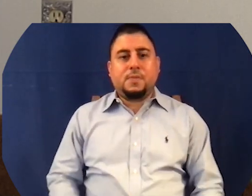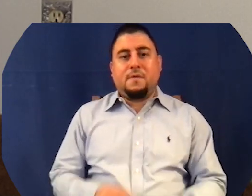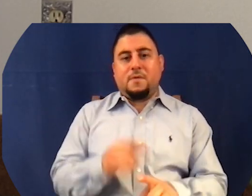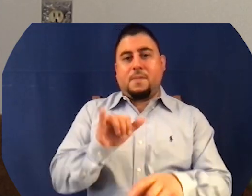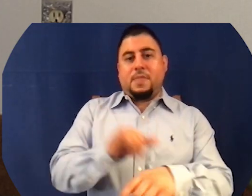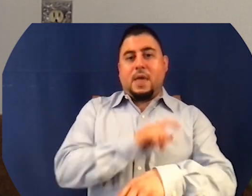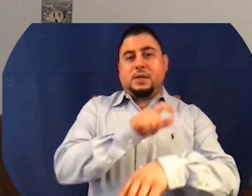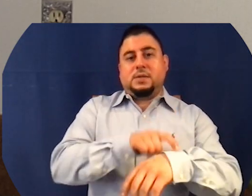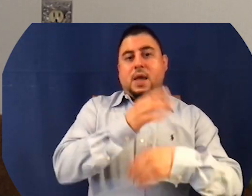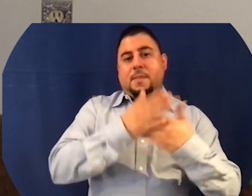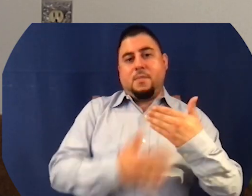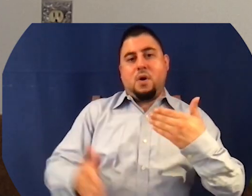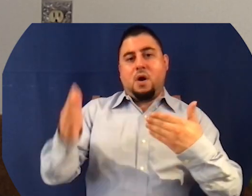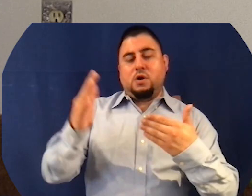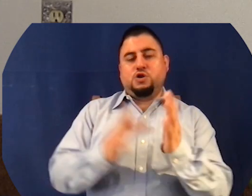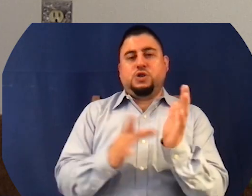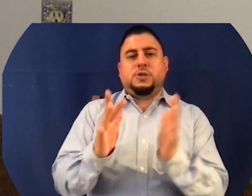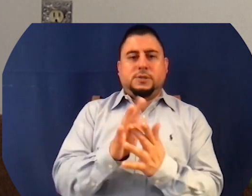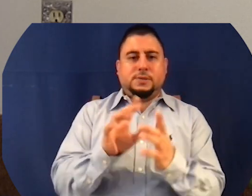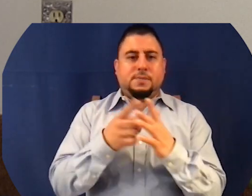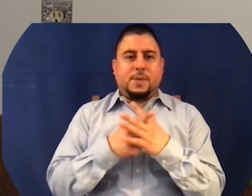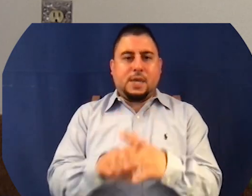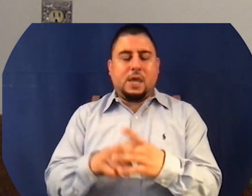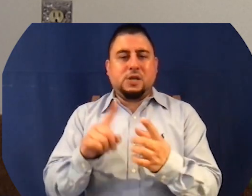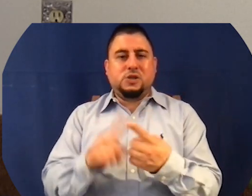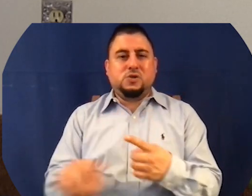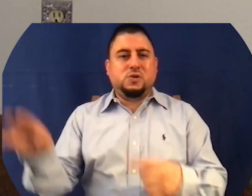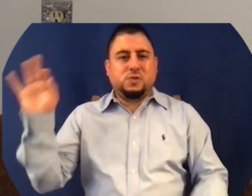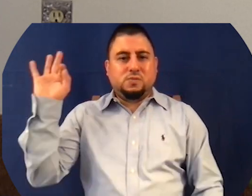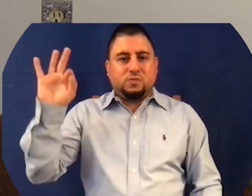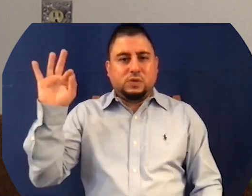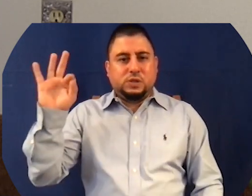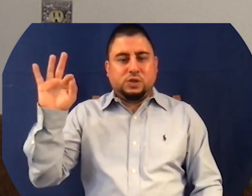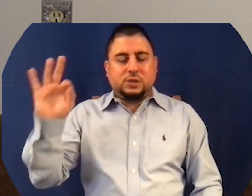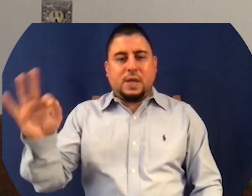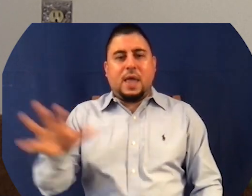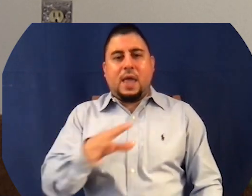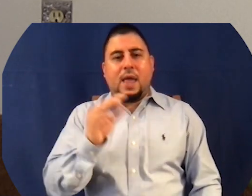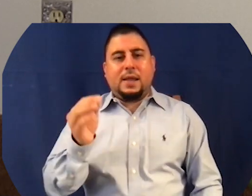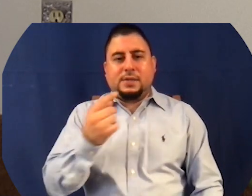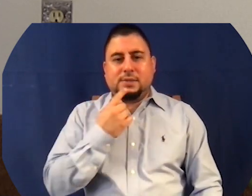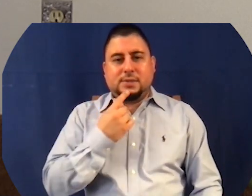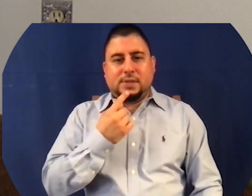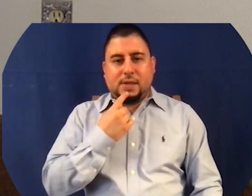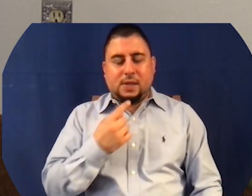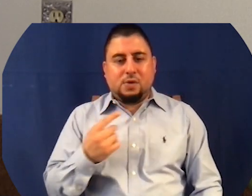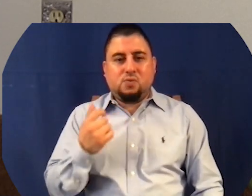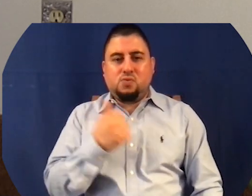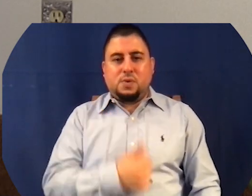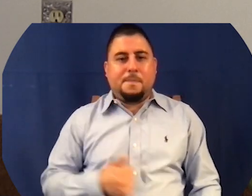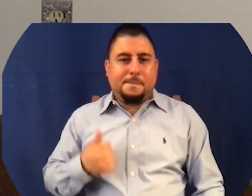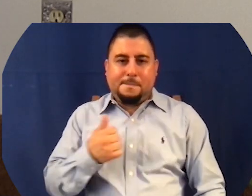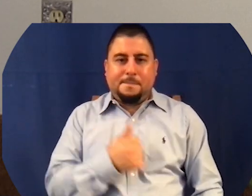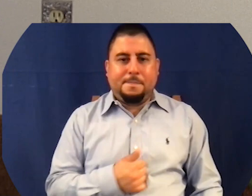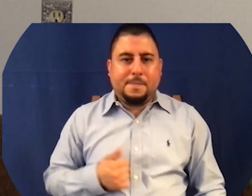From that time on, Jesus began to preach and say,